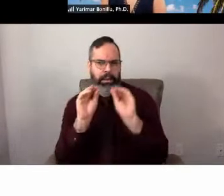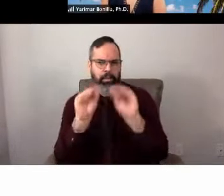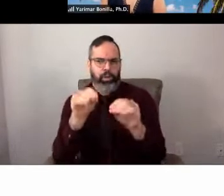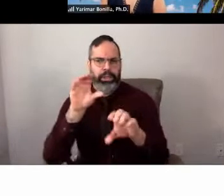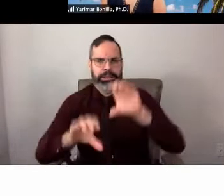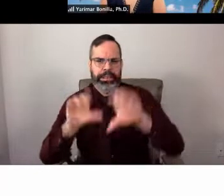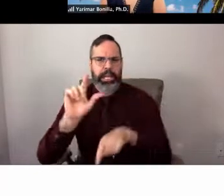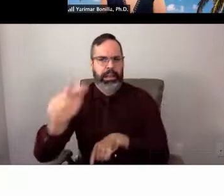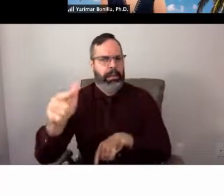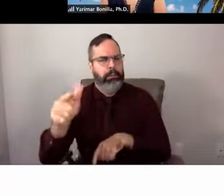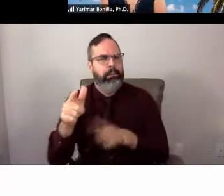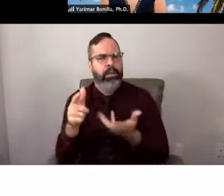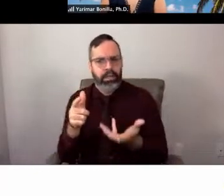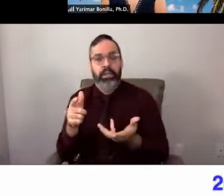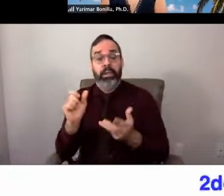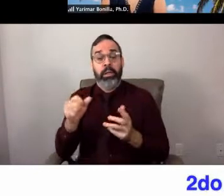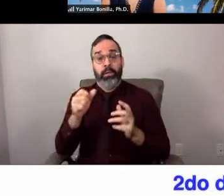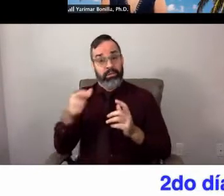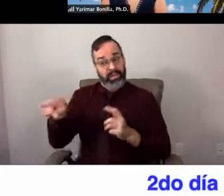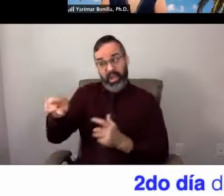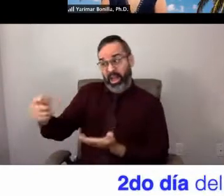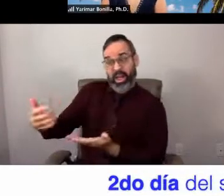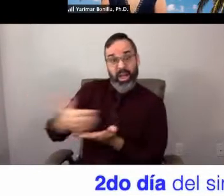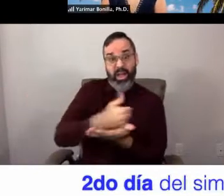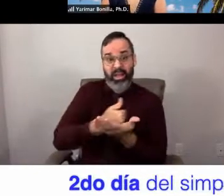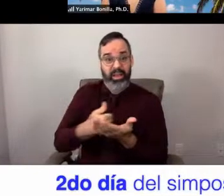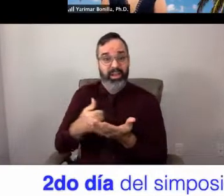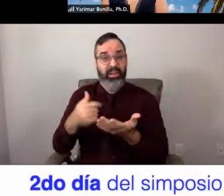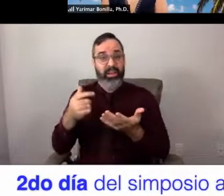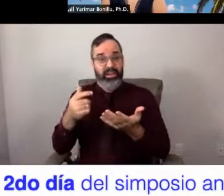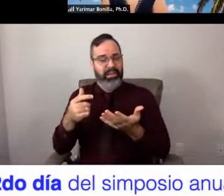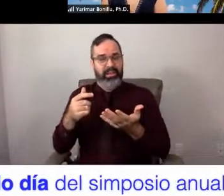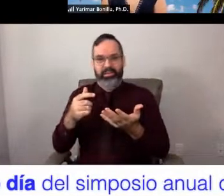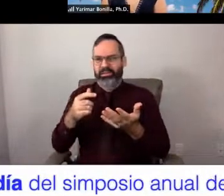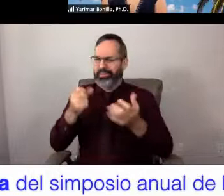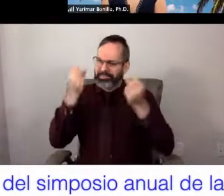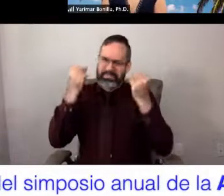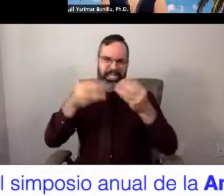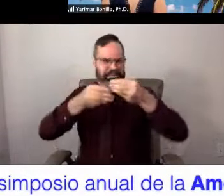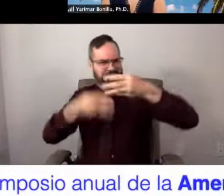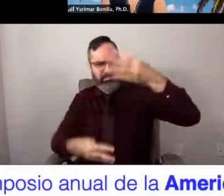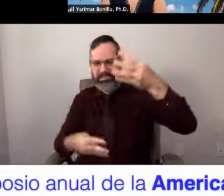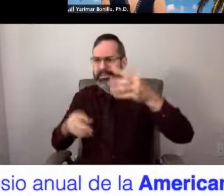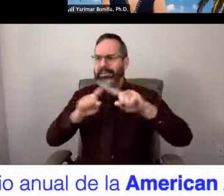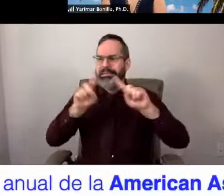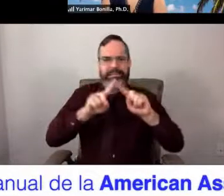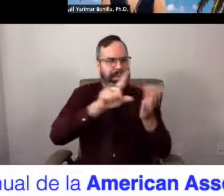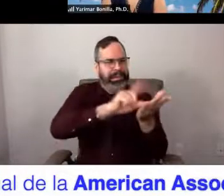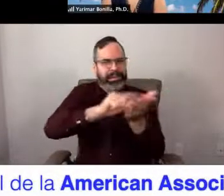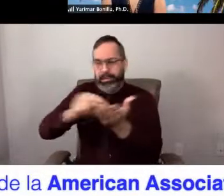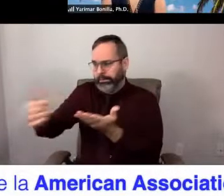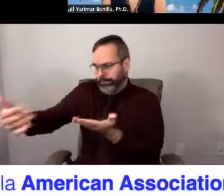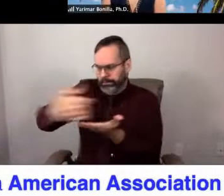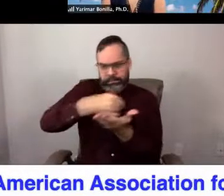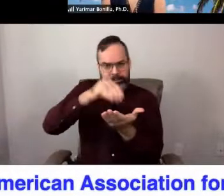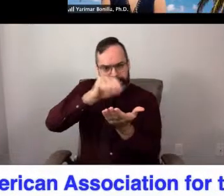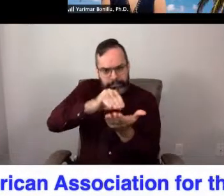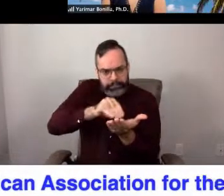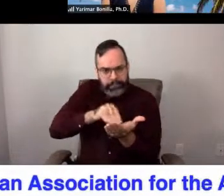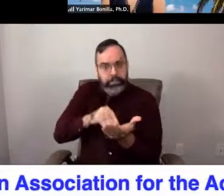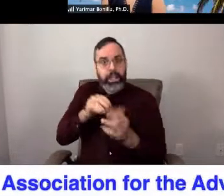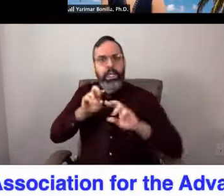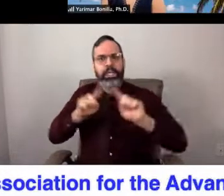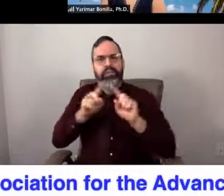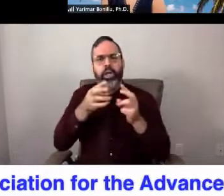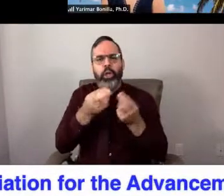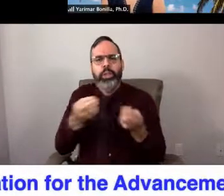they've been collecting links, of so many things that are coming out, and also resources to think